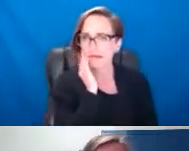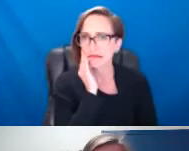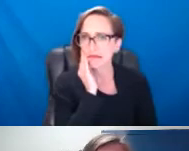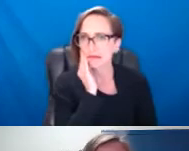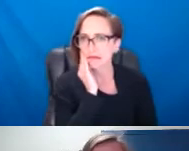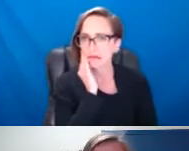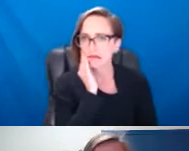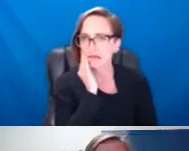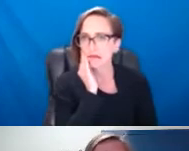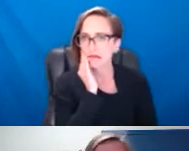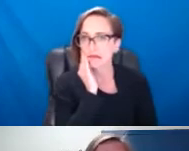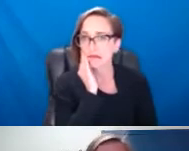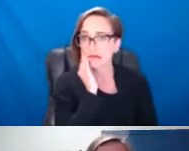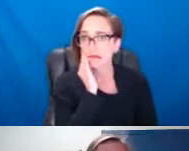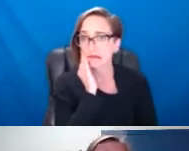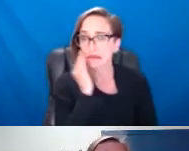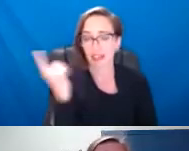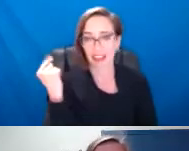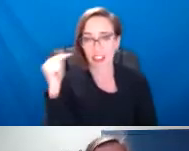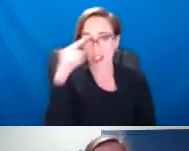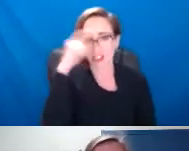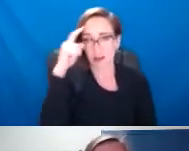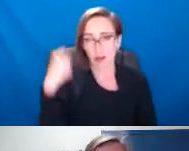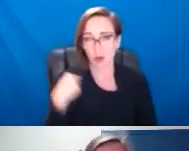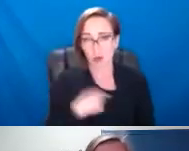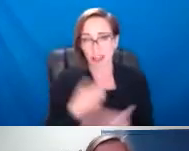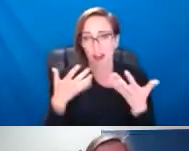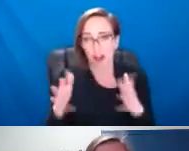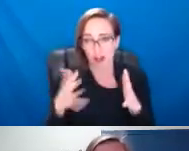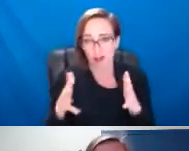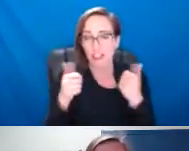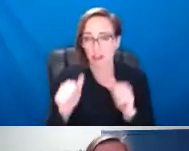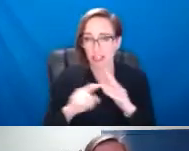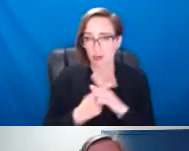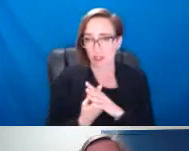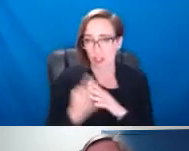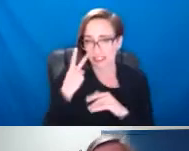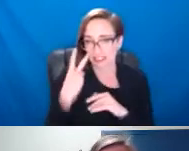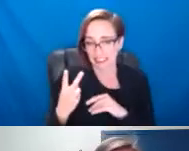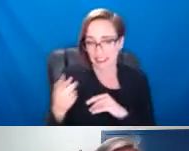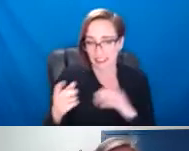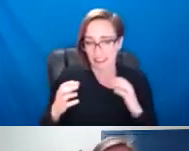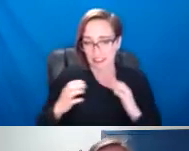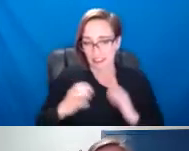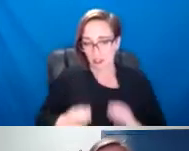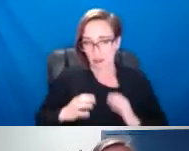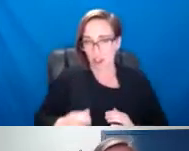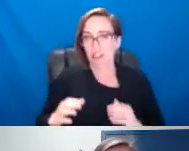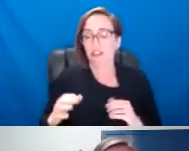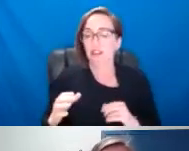last year, even into the summer, we were already trying to see consumers. We were doing it